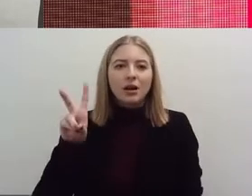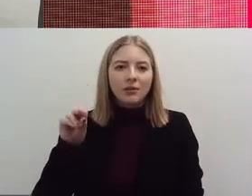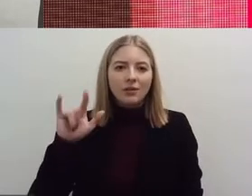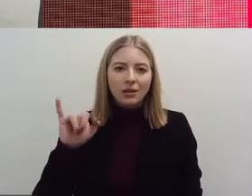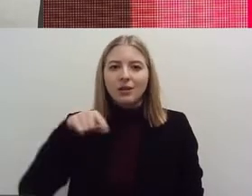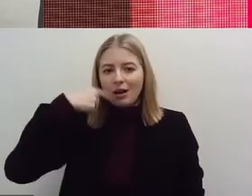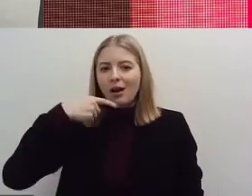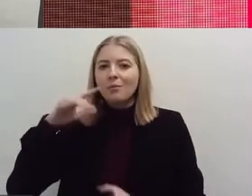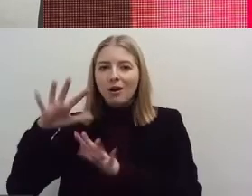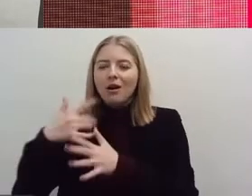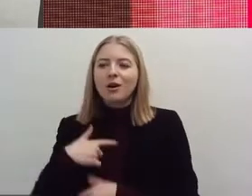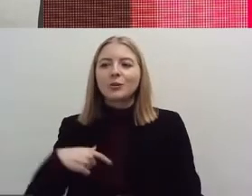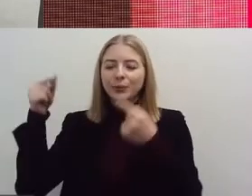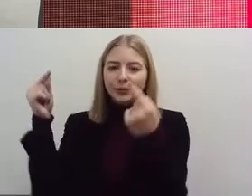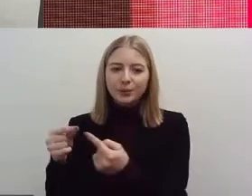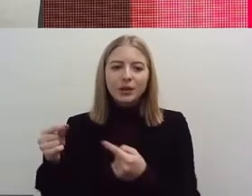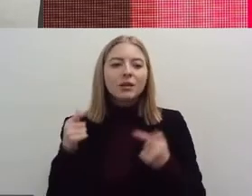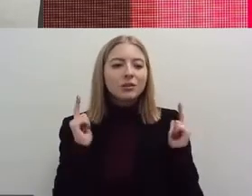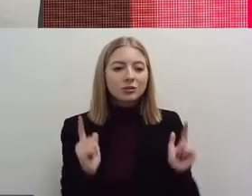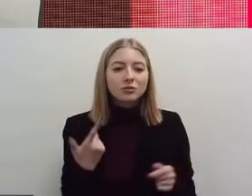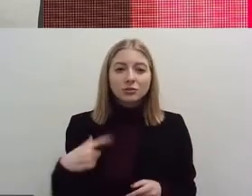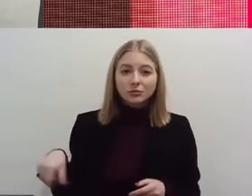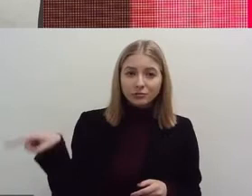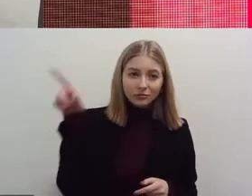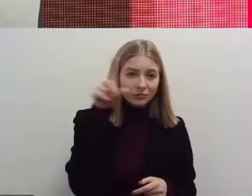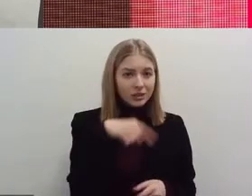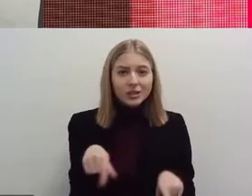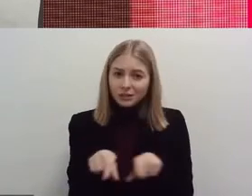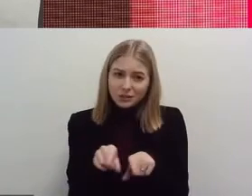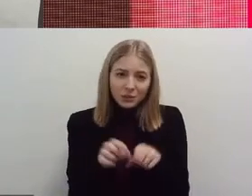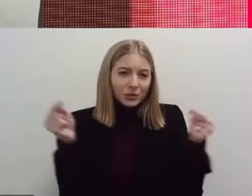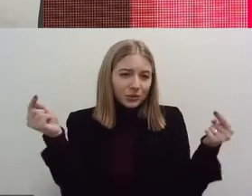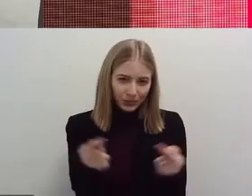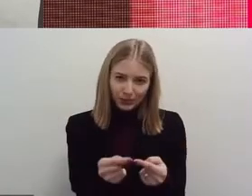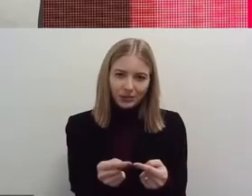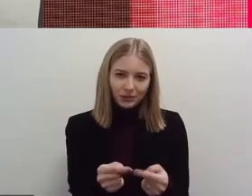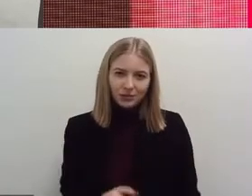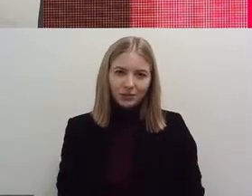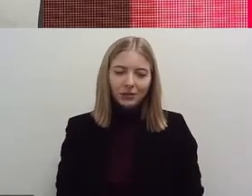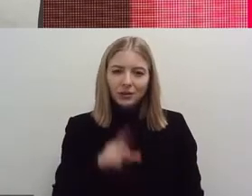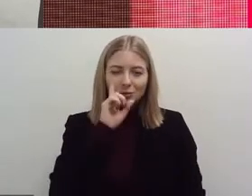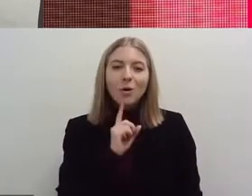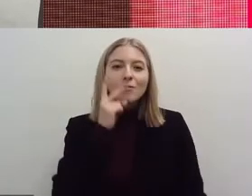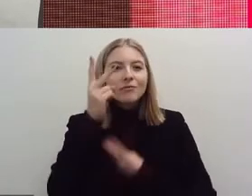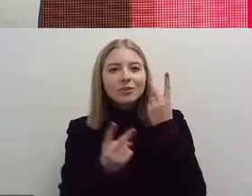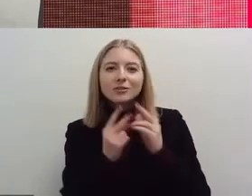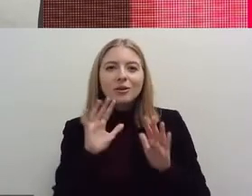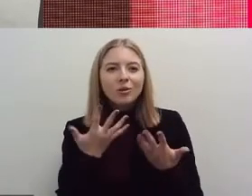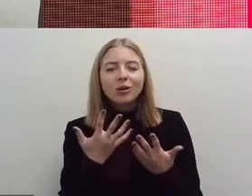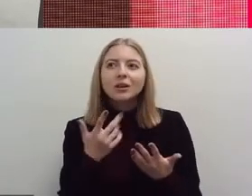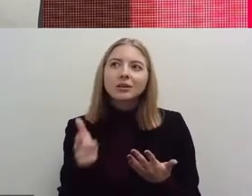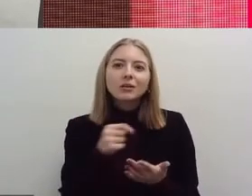of the audience also share the same, let's say, vision, that something that is important is what you learn,